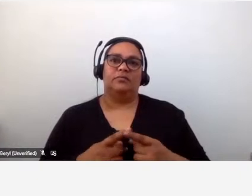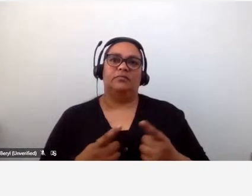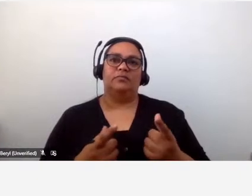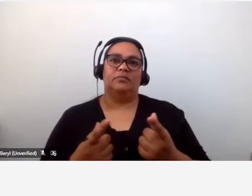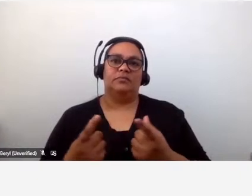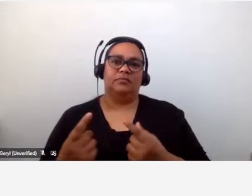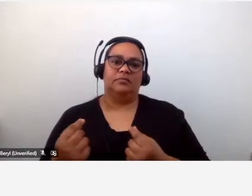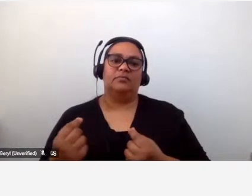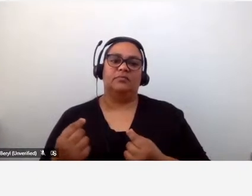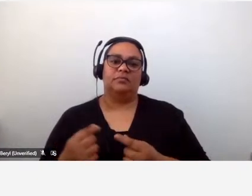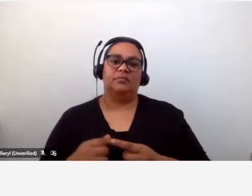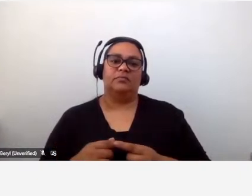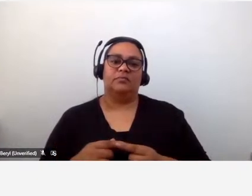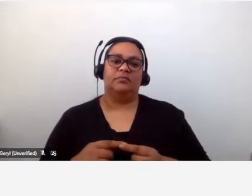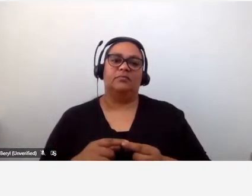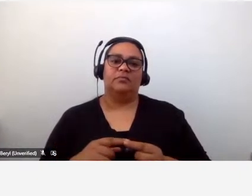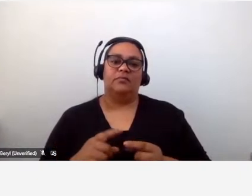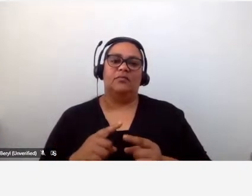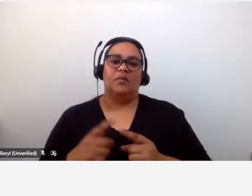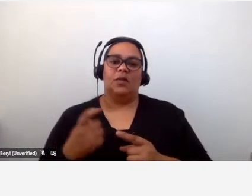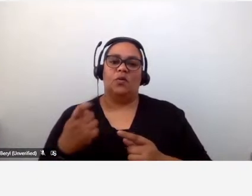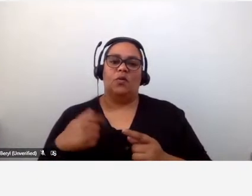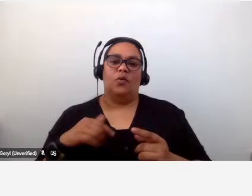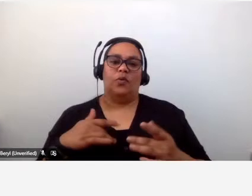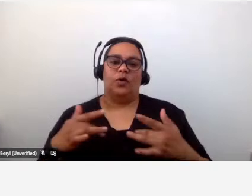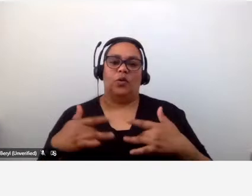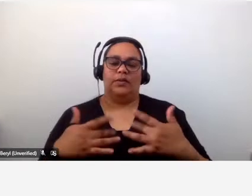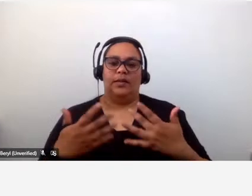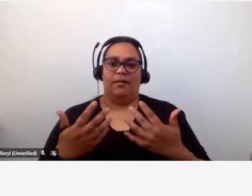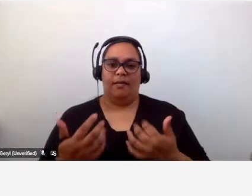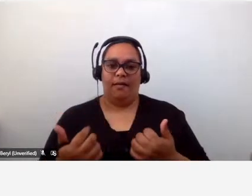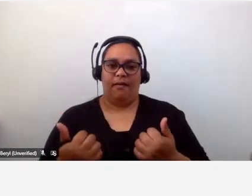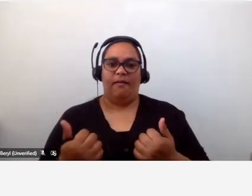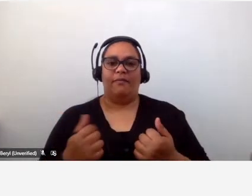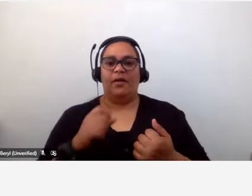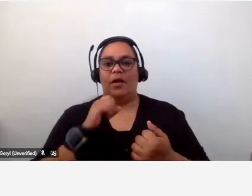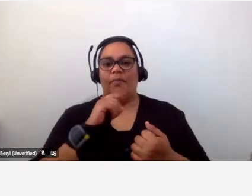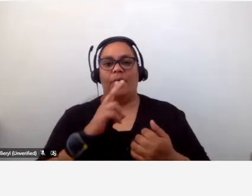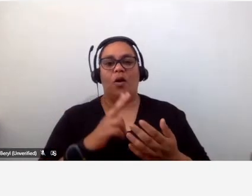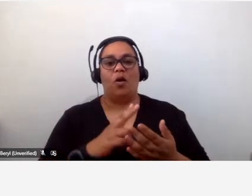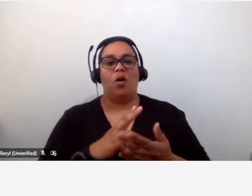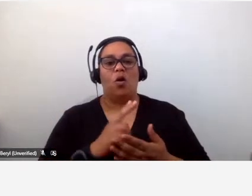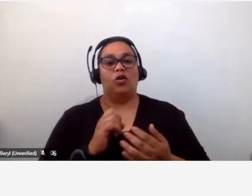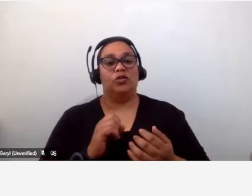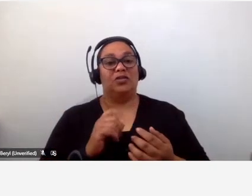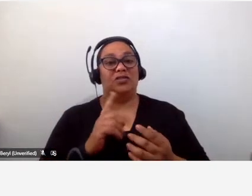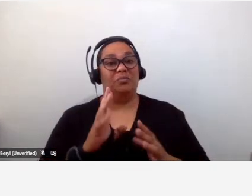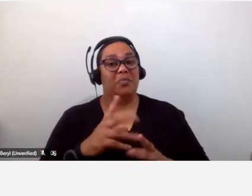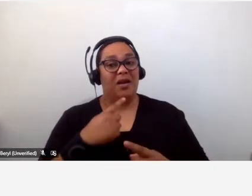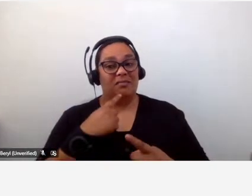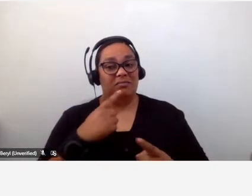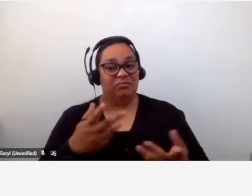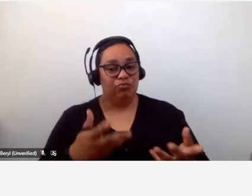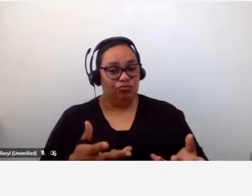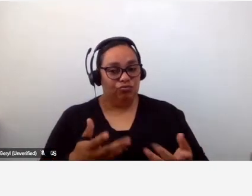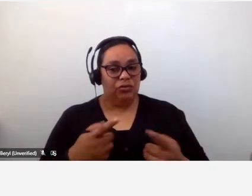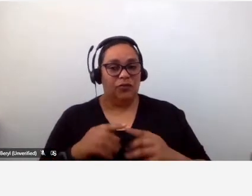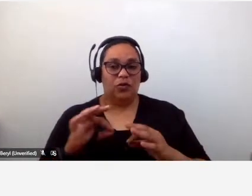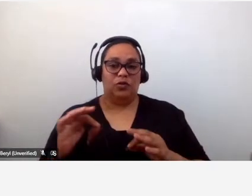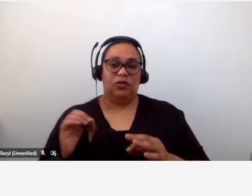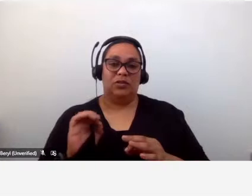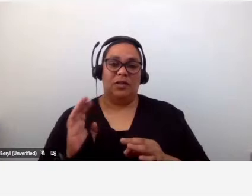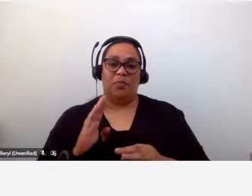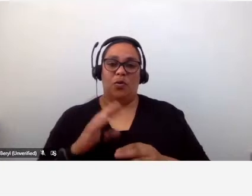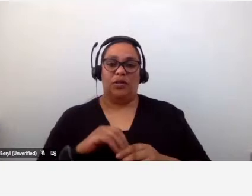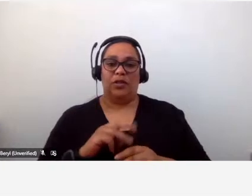right? But one is concerned, is that the only support we are providing in this instance for the sport bodies in